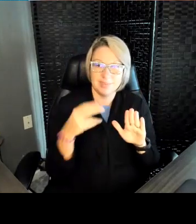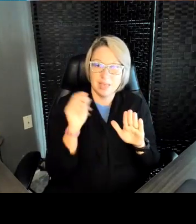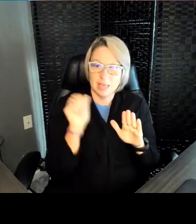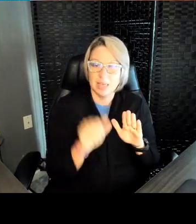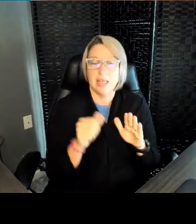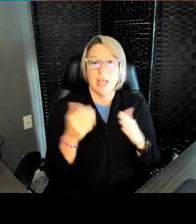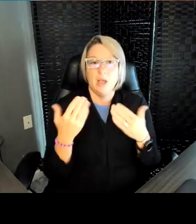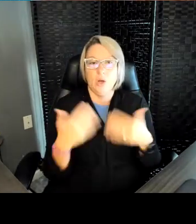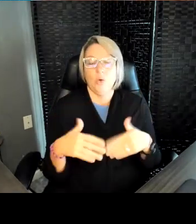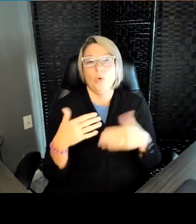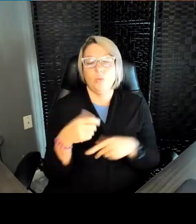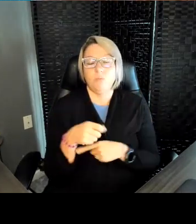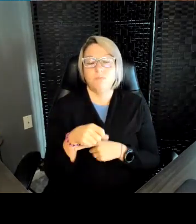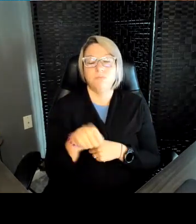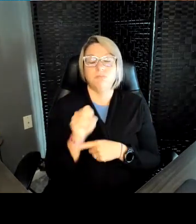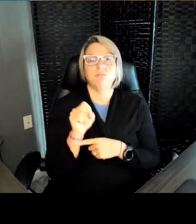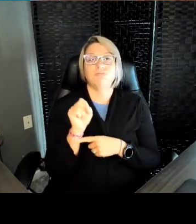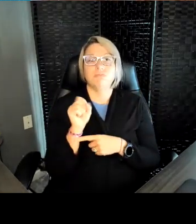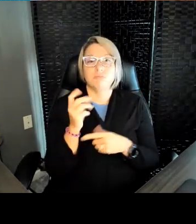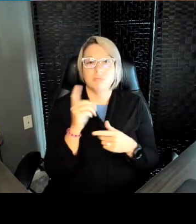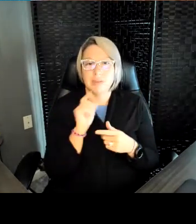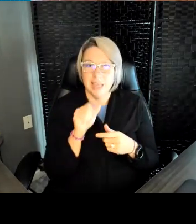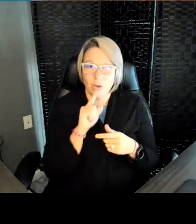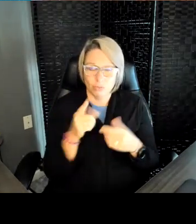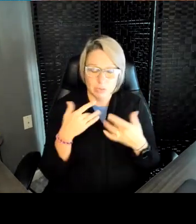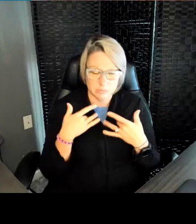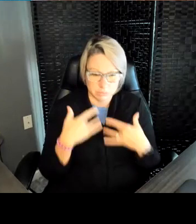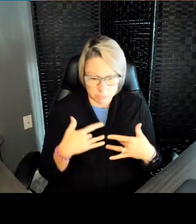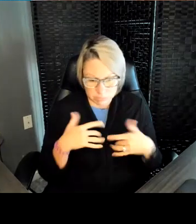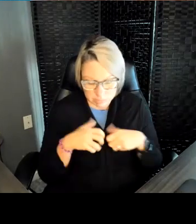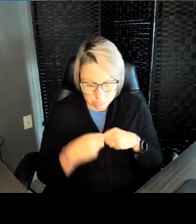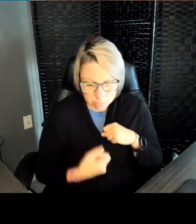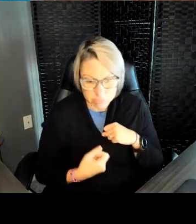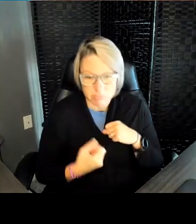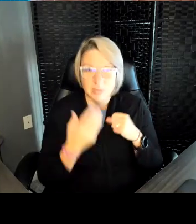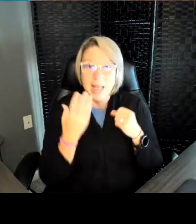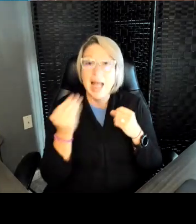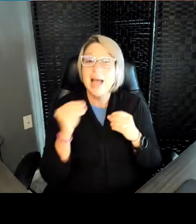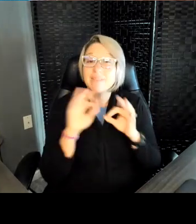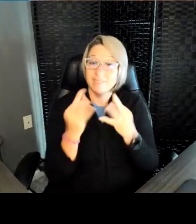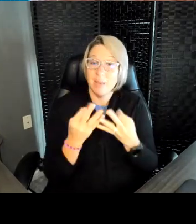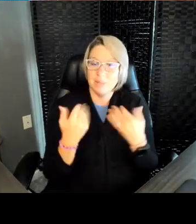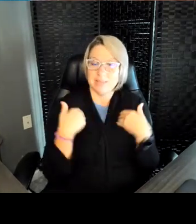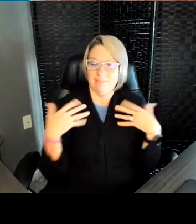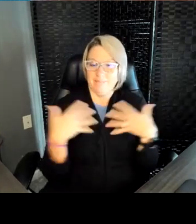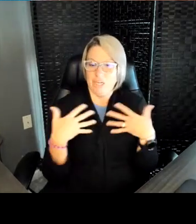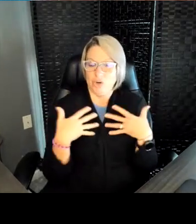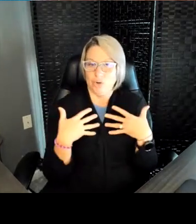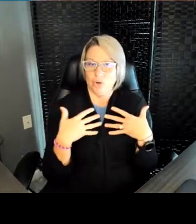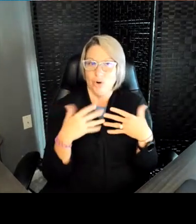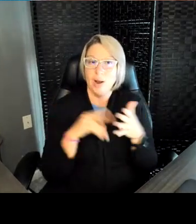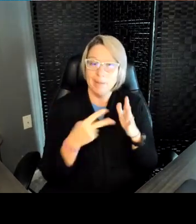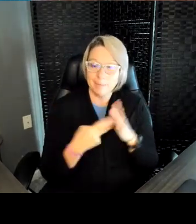be pretty devastating. And there's a lot of fear that families have, which puts more of a responsibility on us